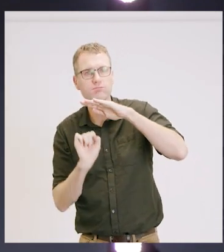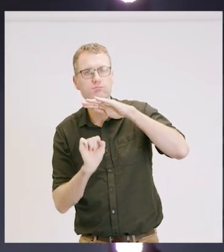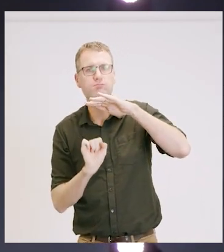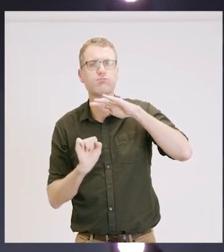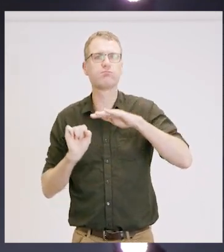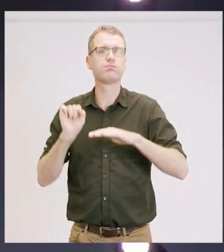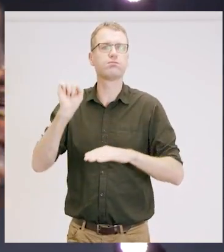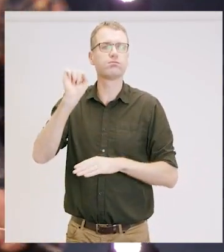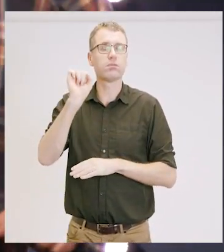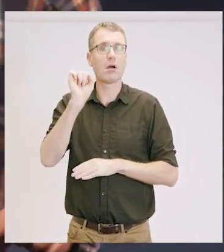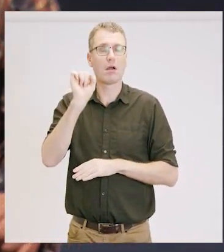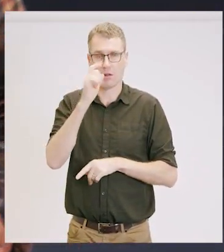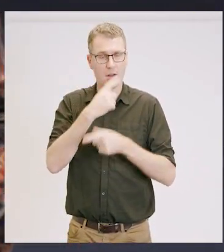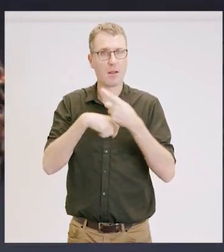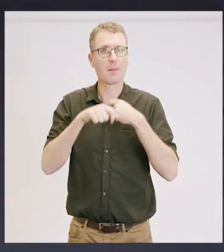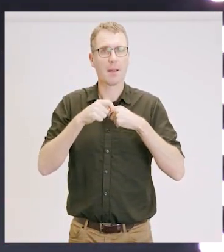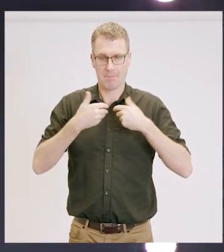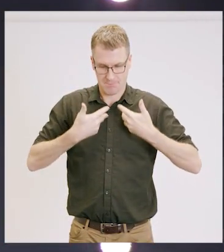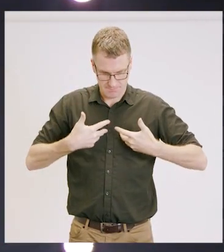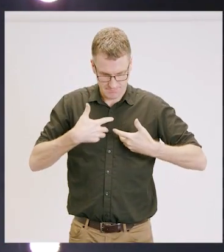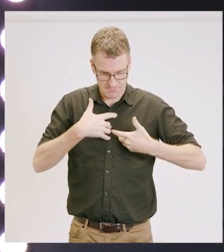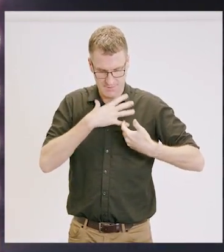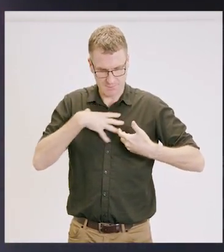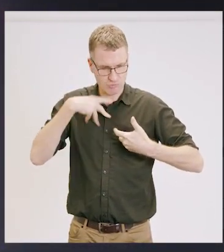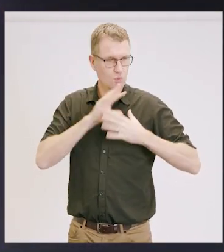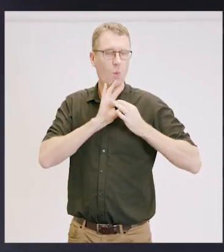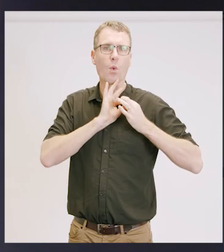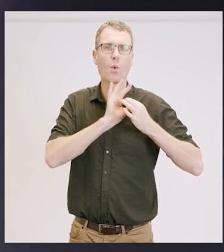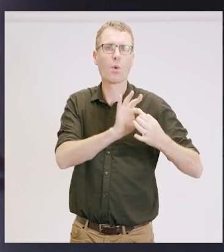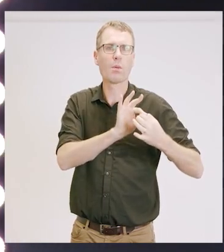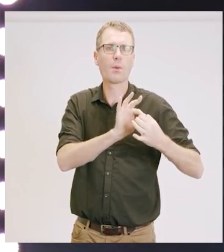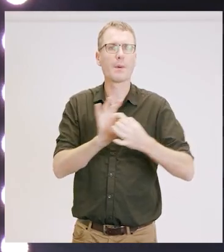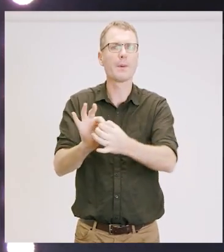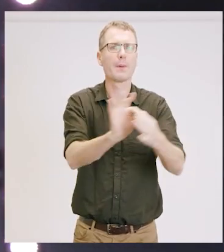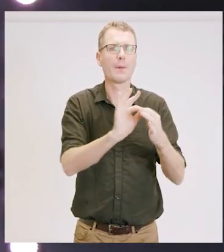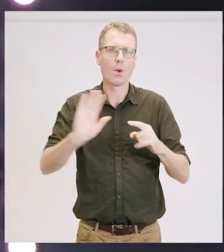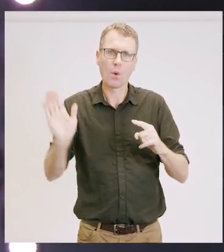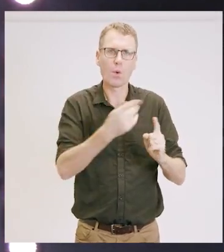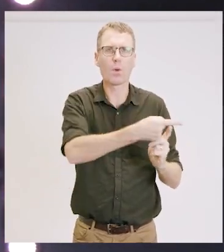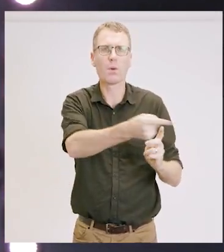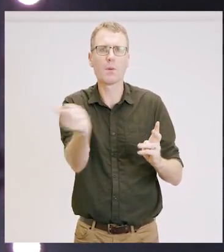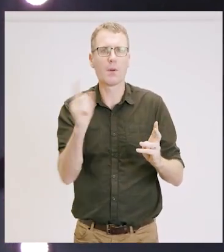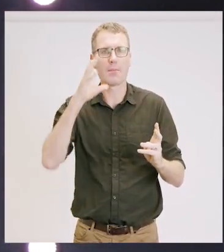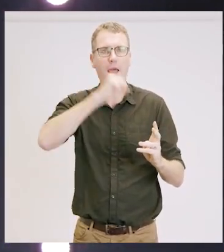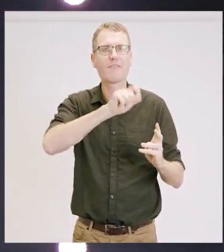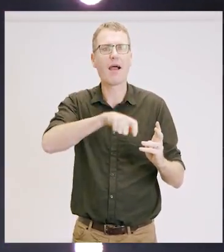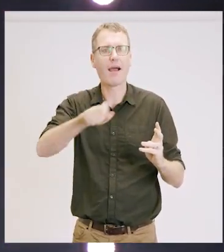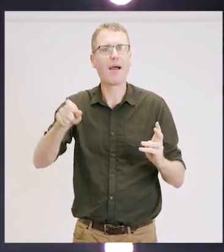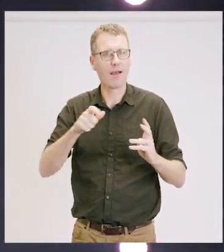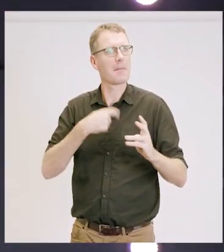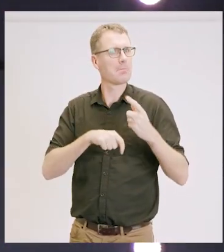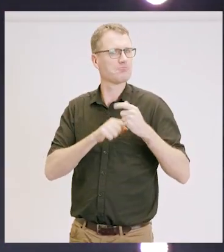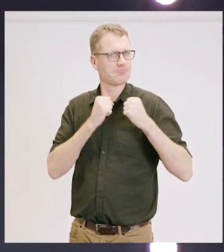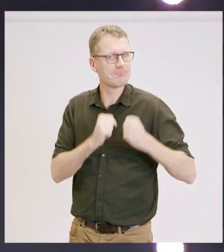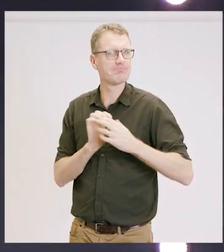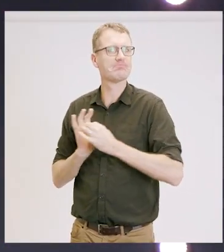spiritual happens to you. When you come out, you have a family tie, a spiritual tie with every other person